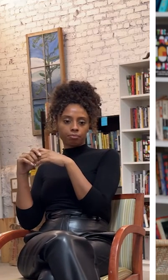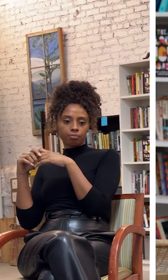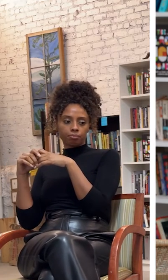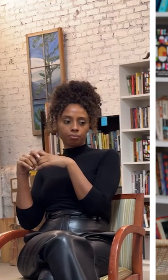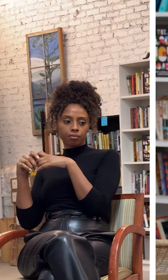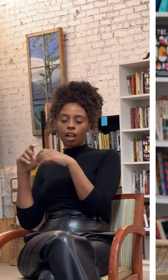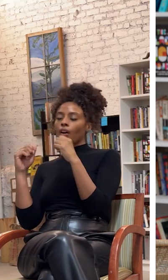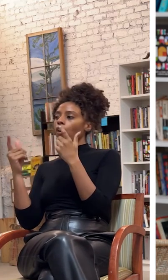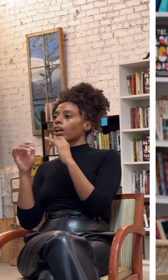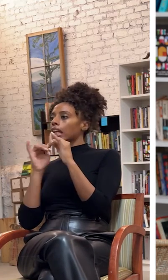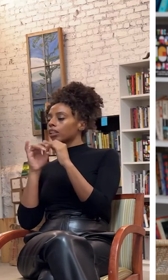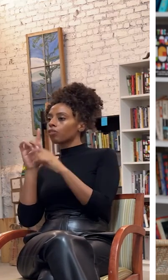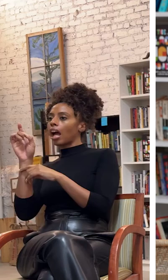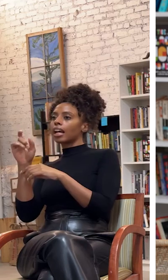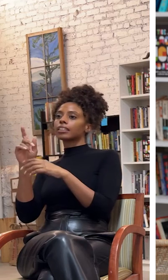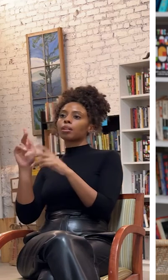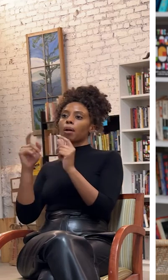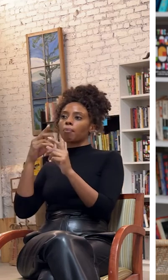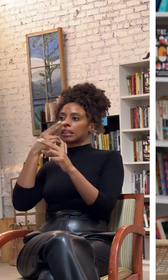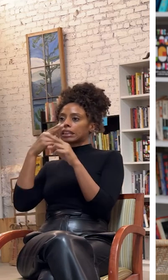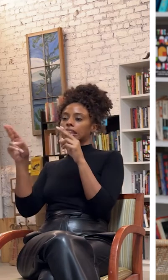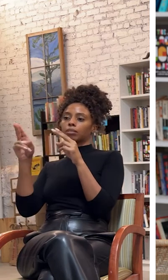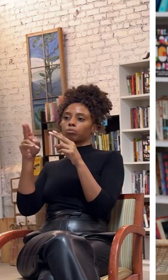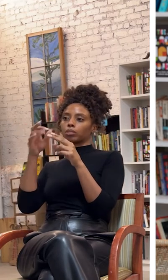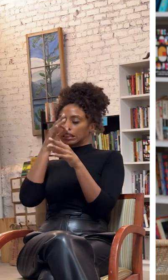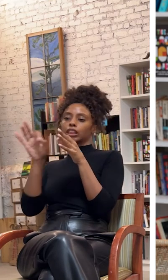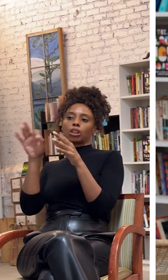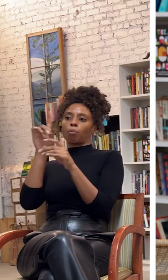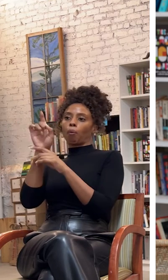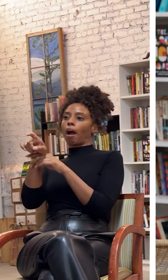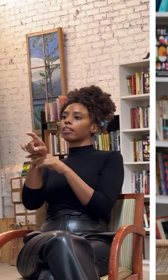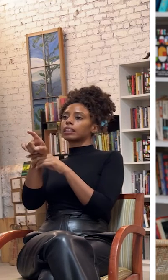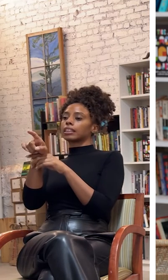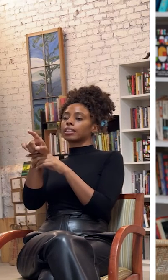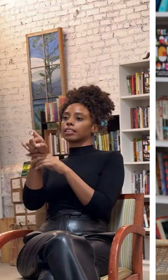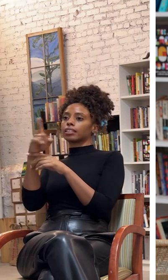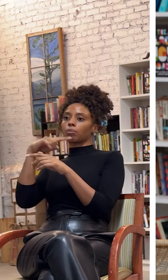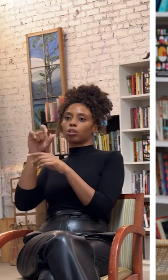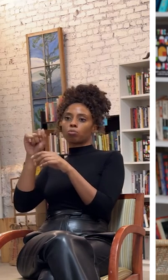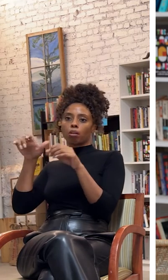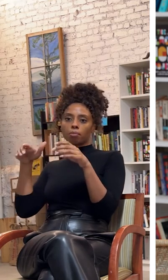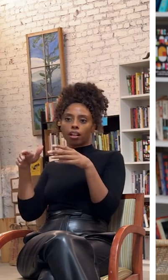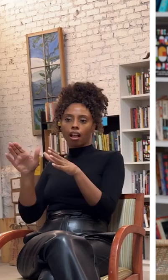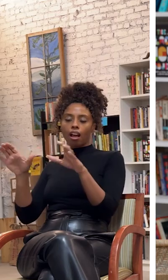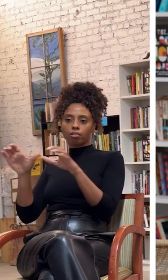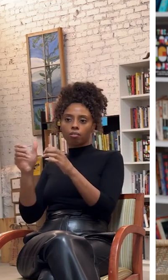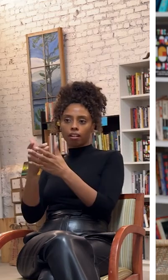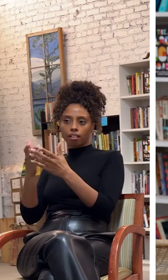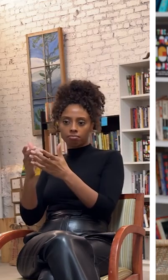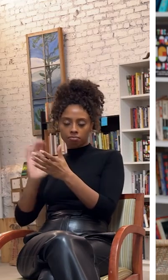just asking people that simple question, it all boils down to, we just want to be allowed to do our thing, to be